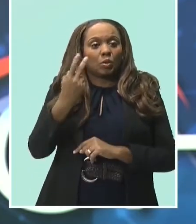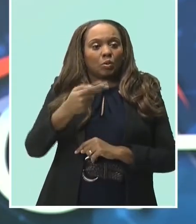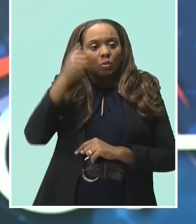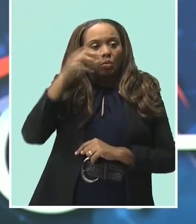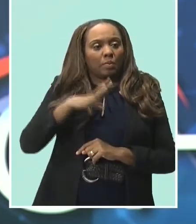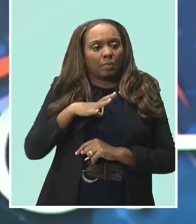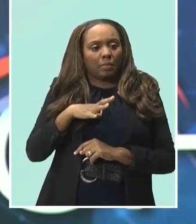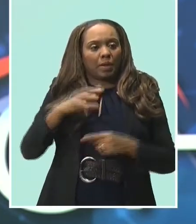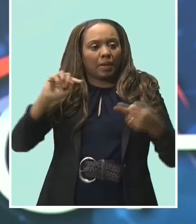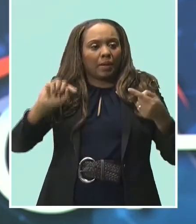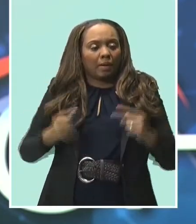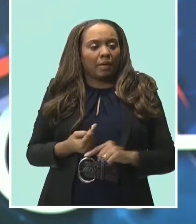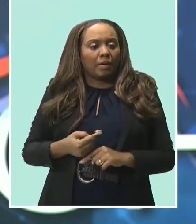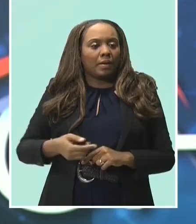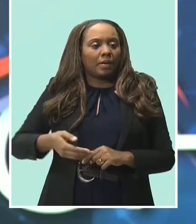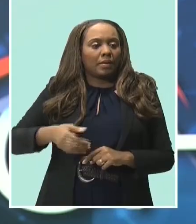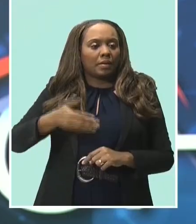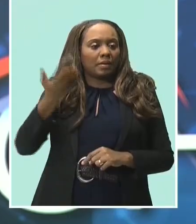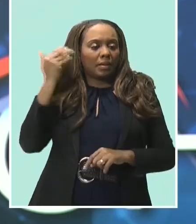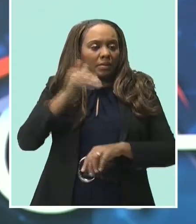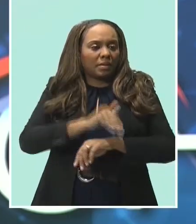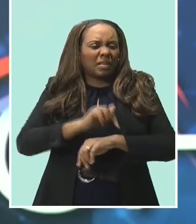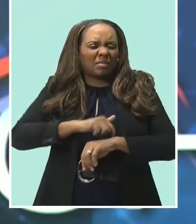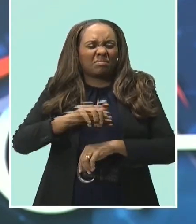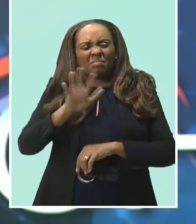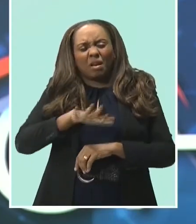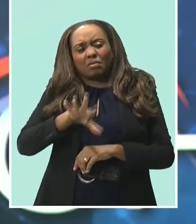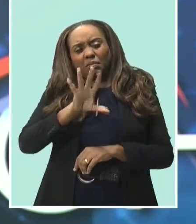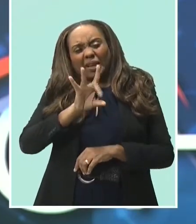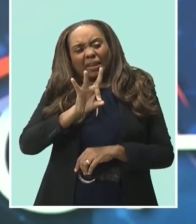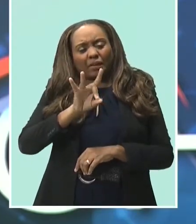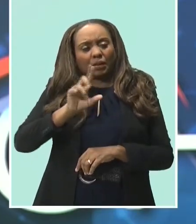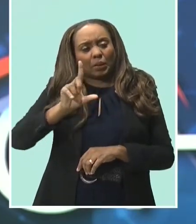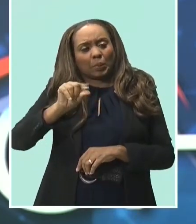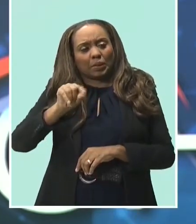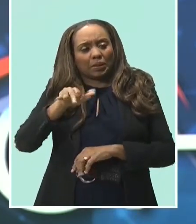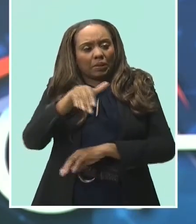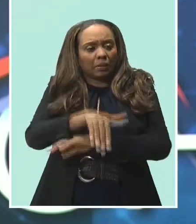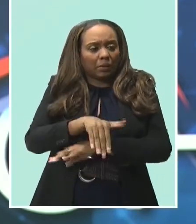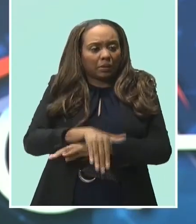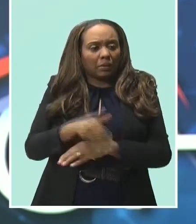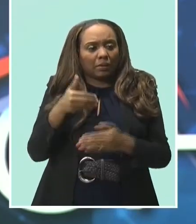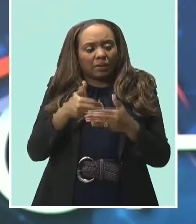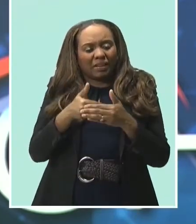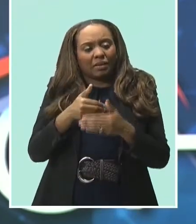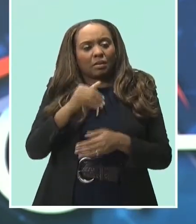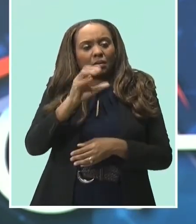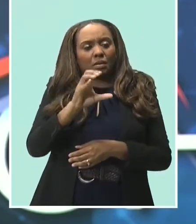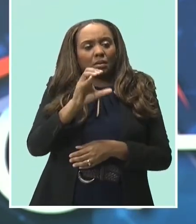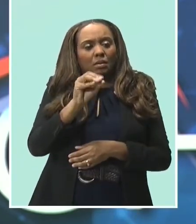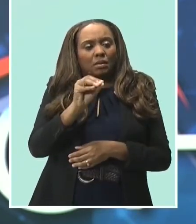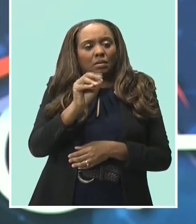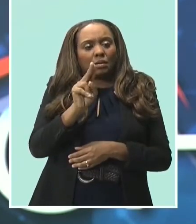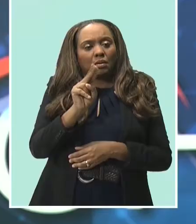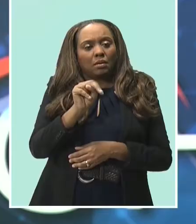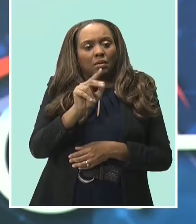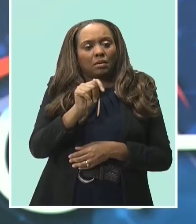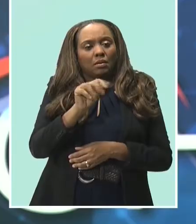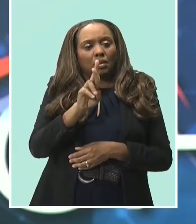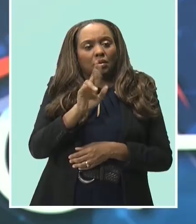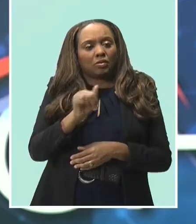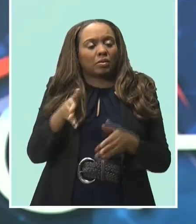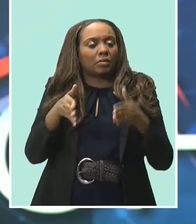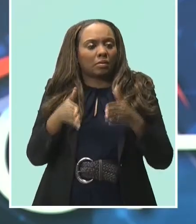separate shooting incident last evening. It happened about 8:20 in the area of Country Road, St. Michael. Lawmen say a number of